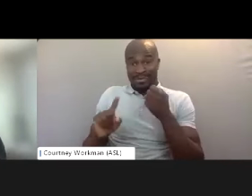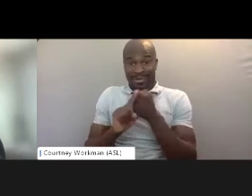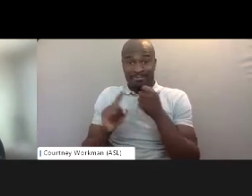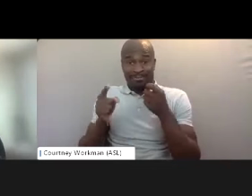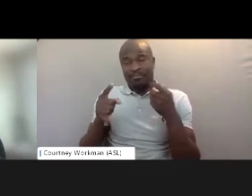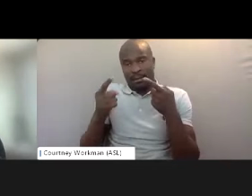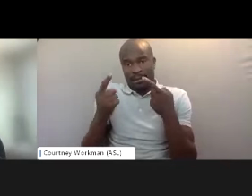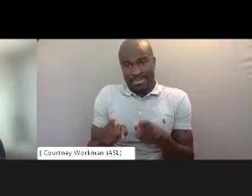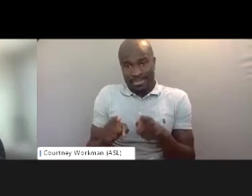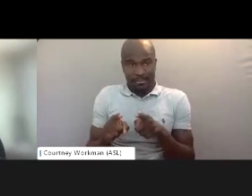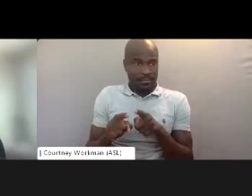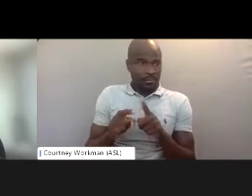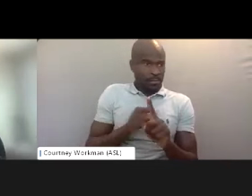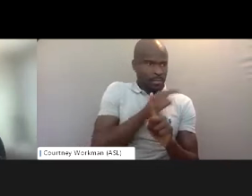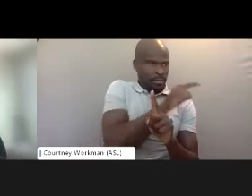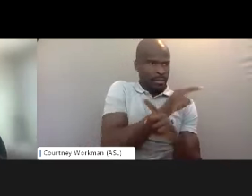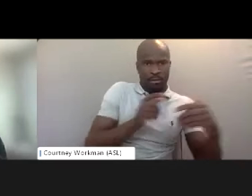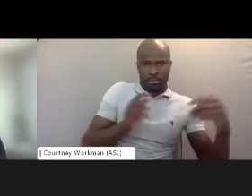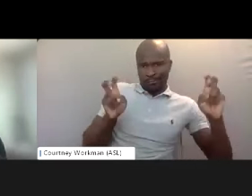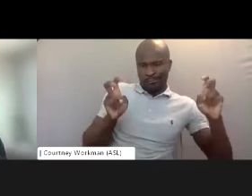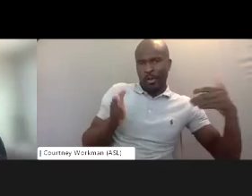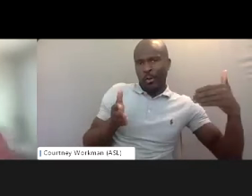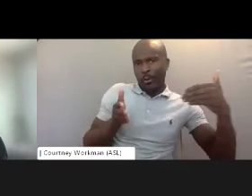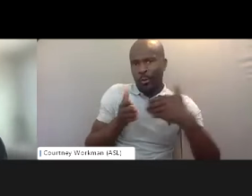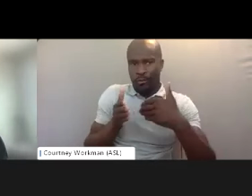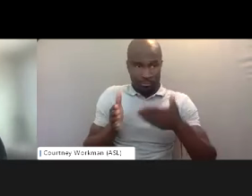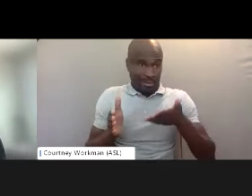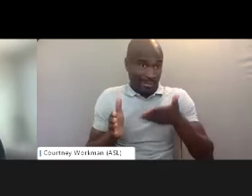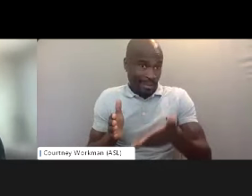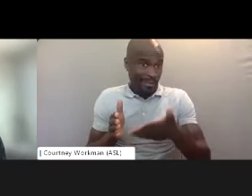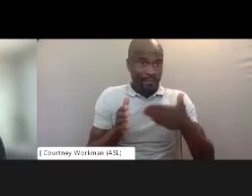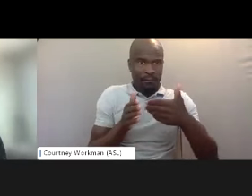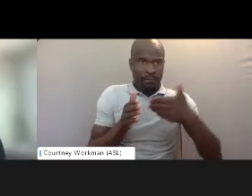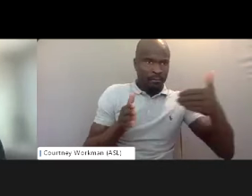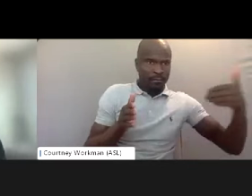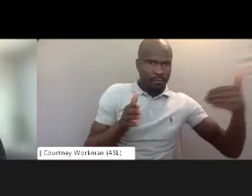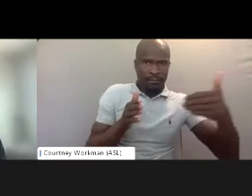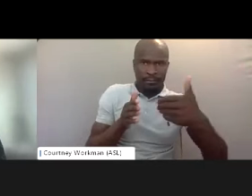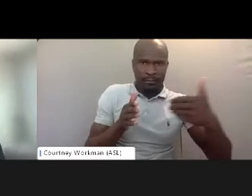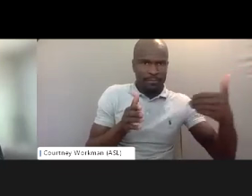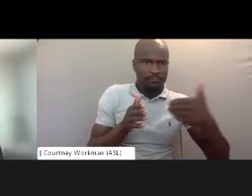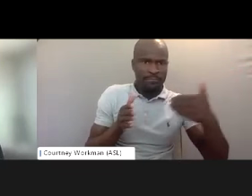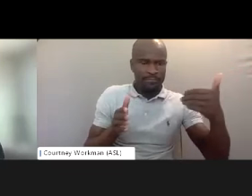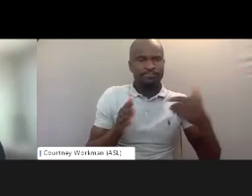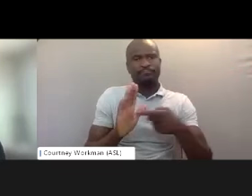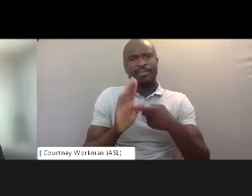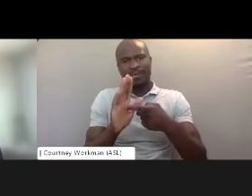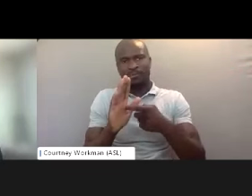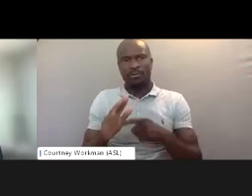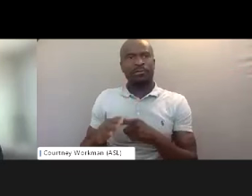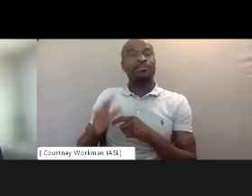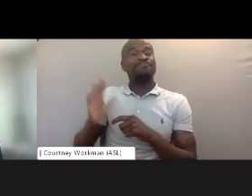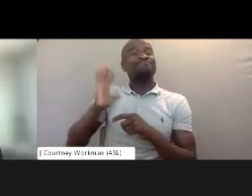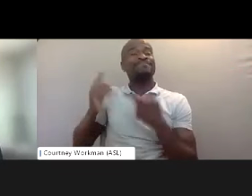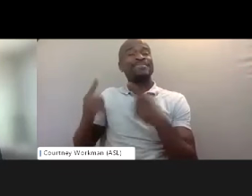So we know from prior literature, both in 9/11 and in a range of different mass violence incidents, that people who have